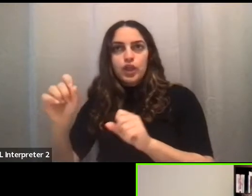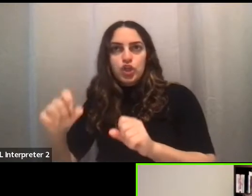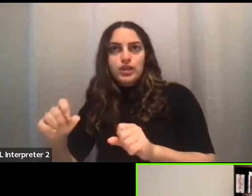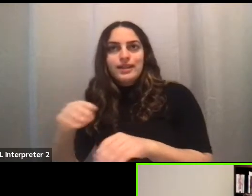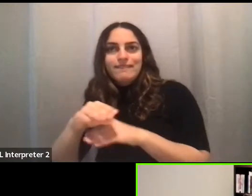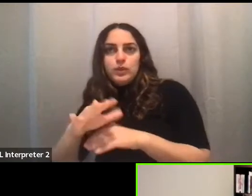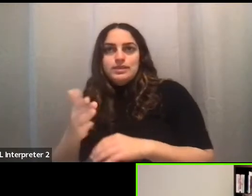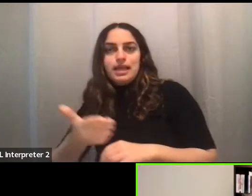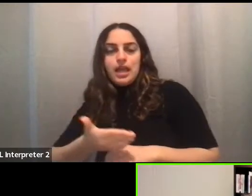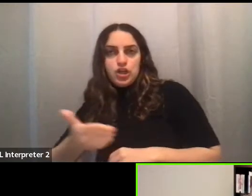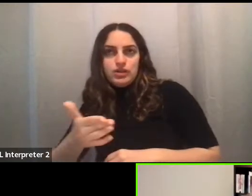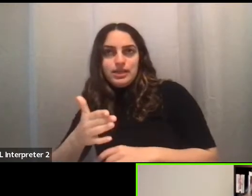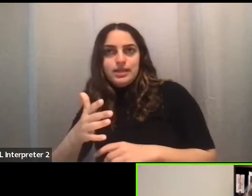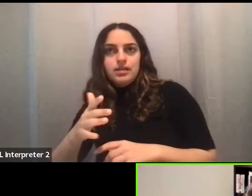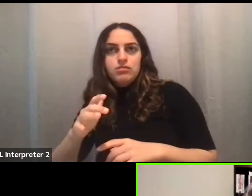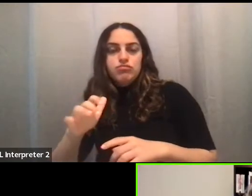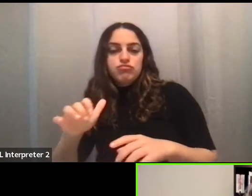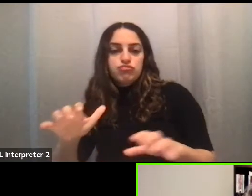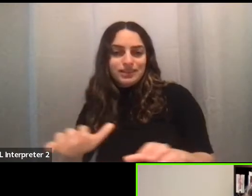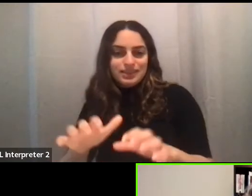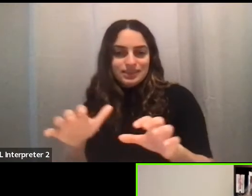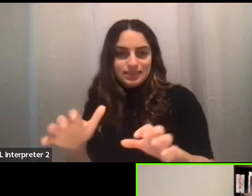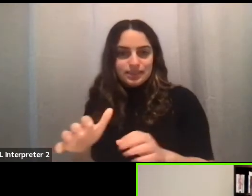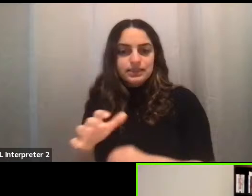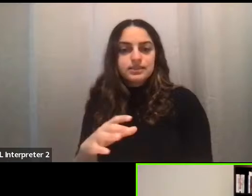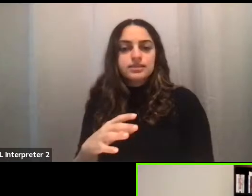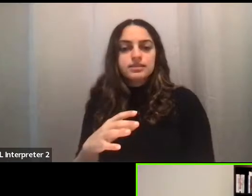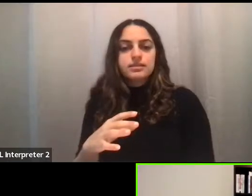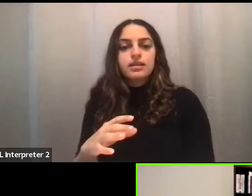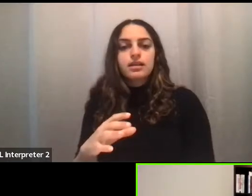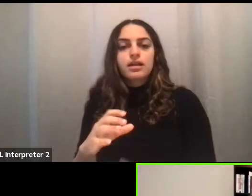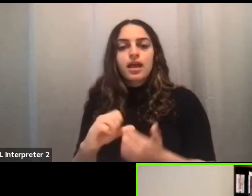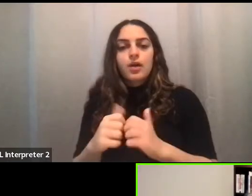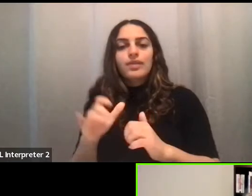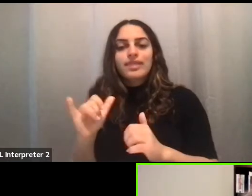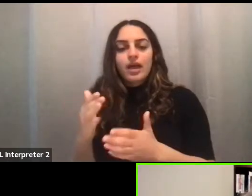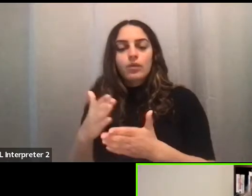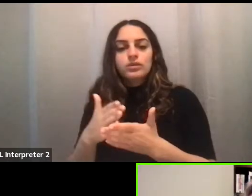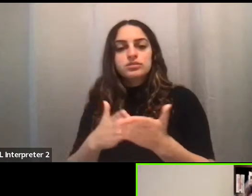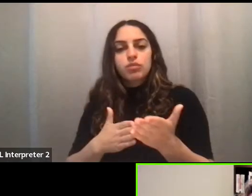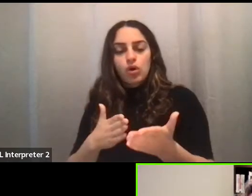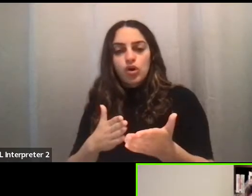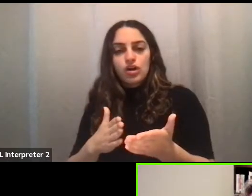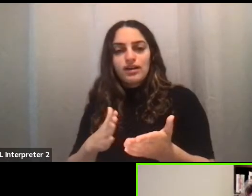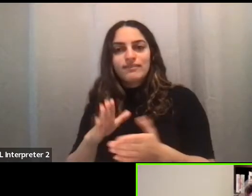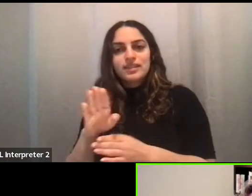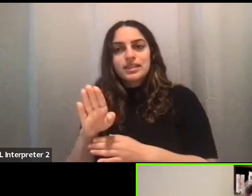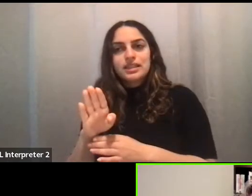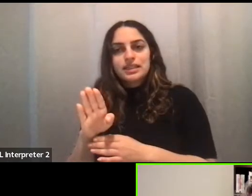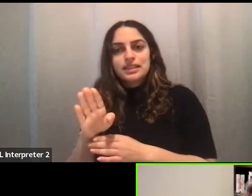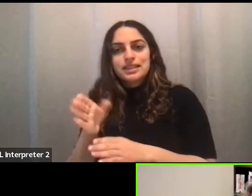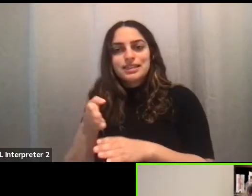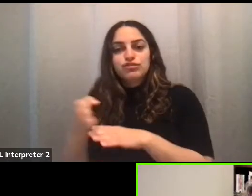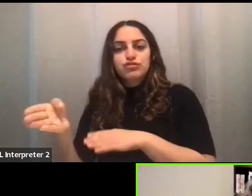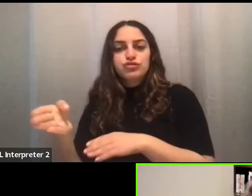including hiring halls was part of the industry's